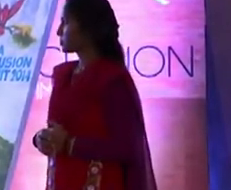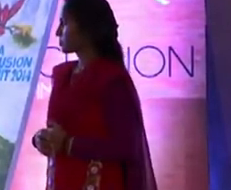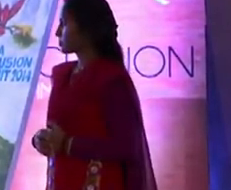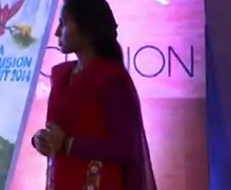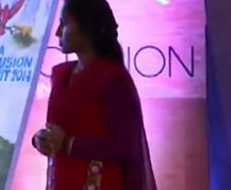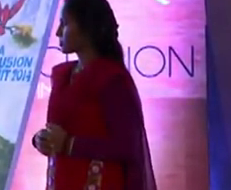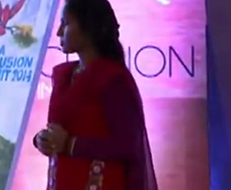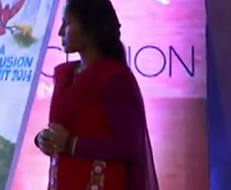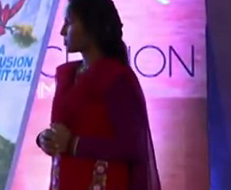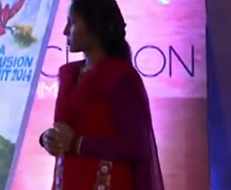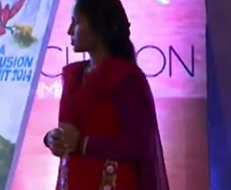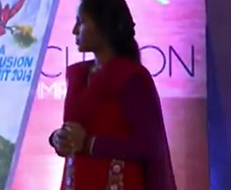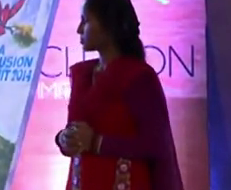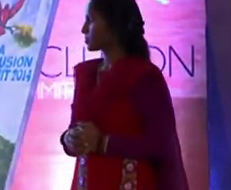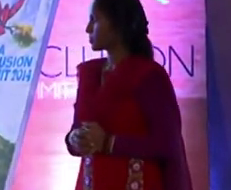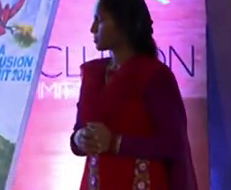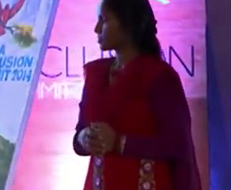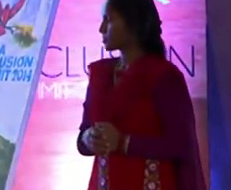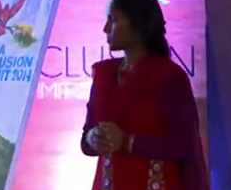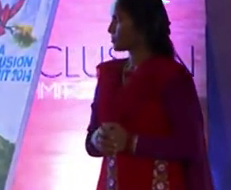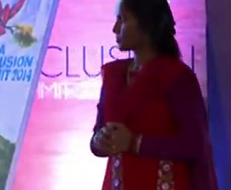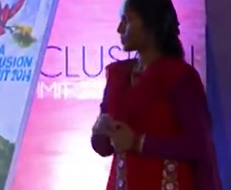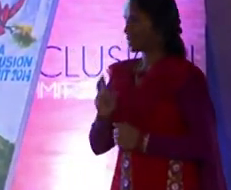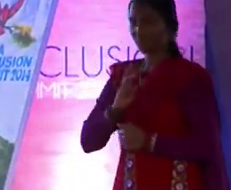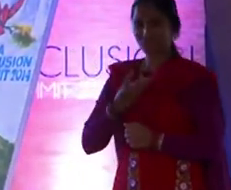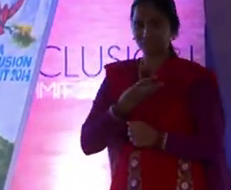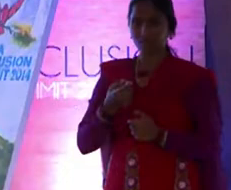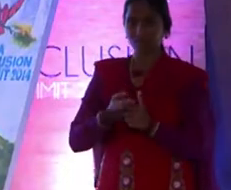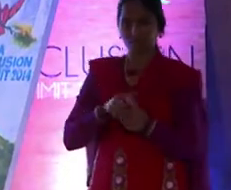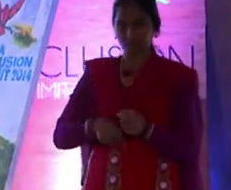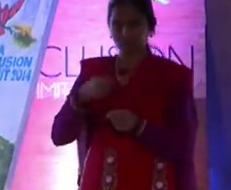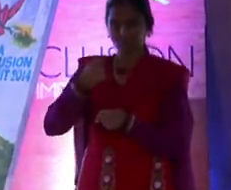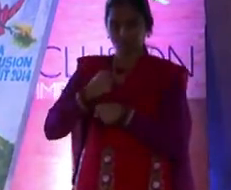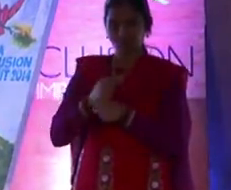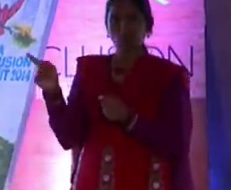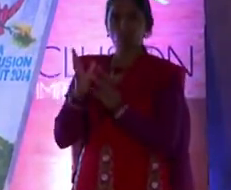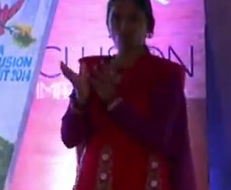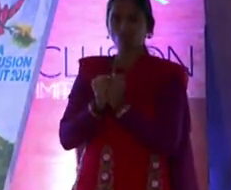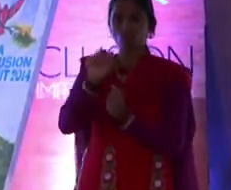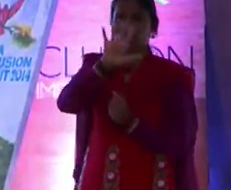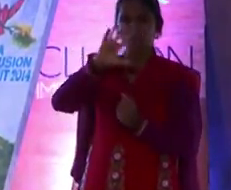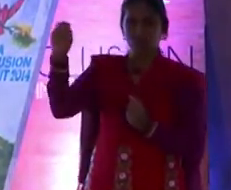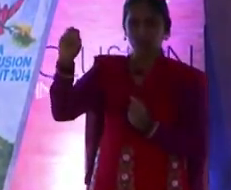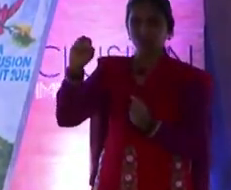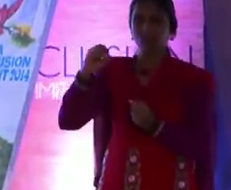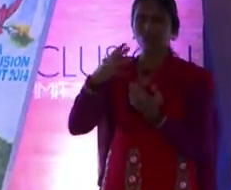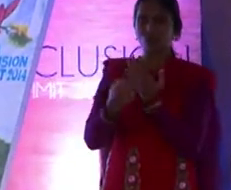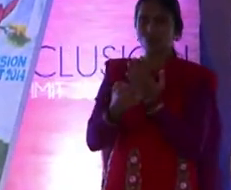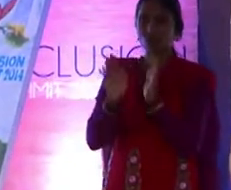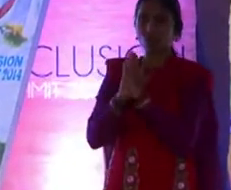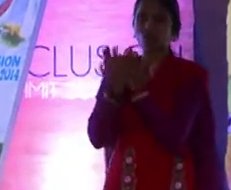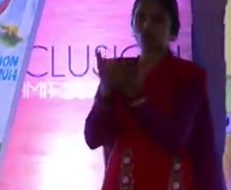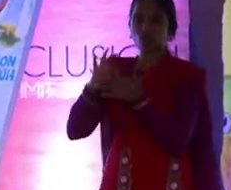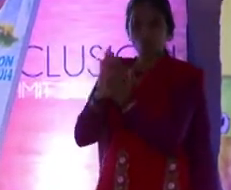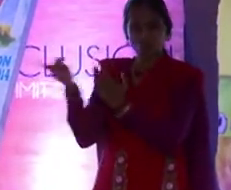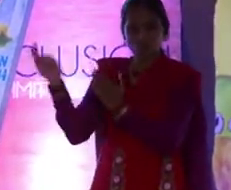talked about his book being popular. We from the department will undertake to buy about 500 copies of this book so that it